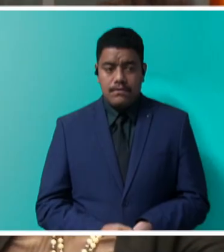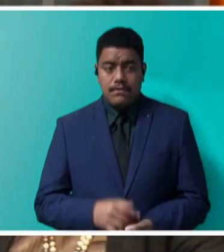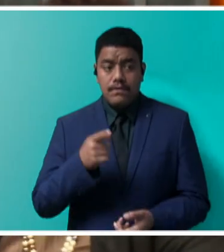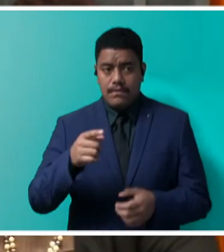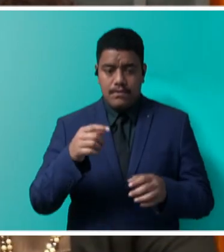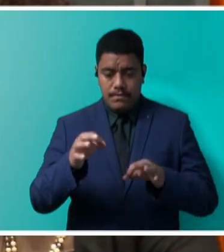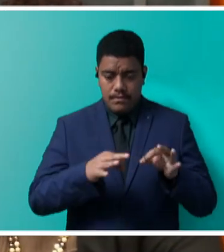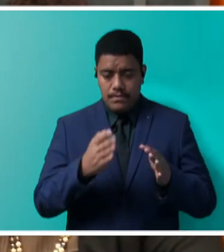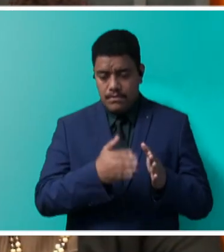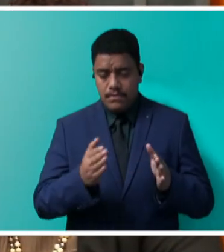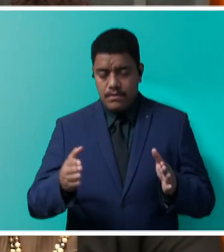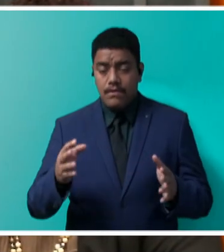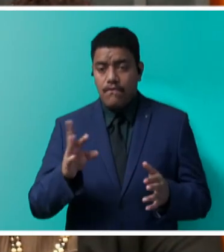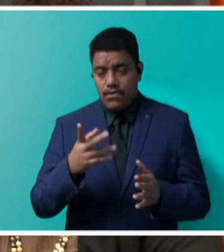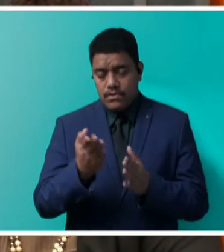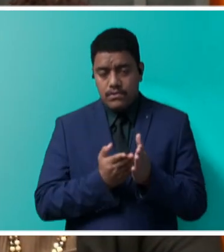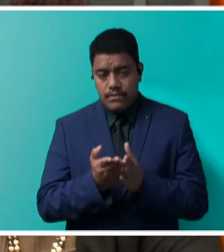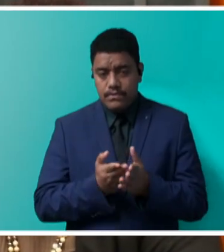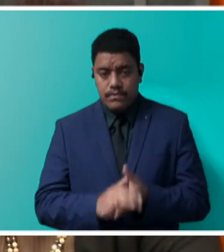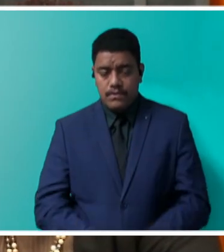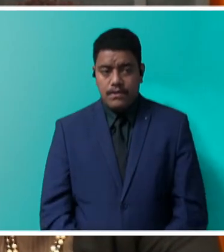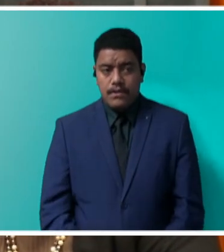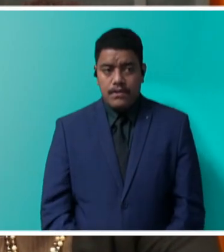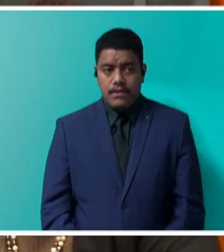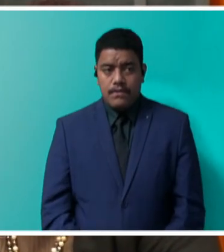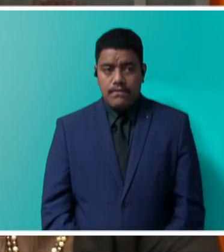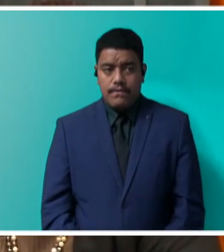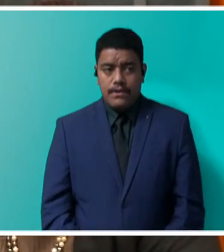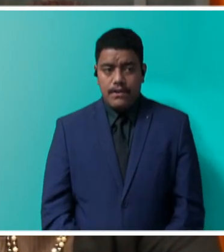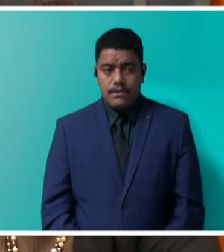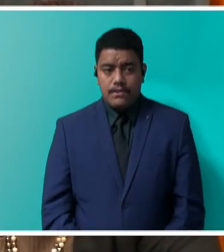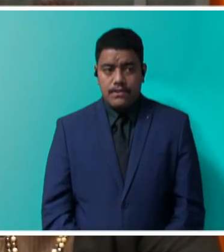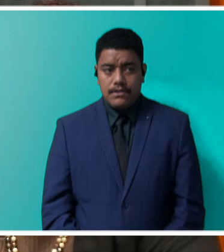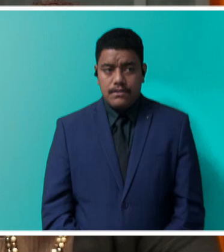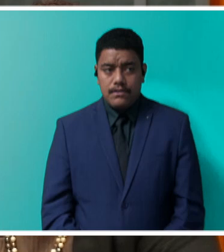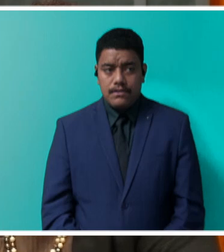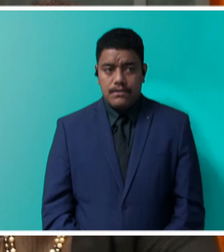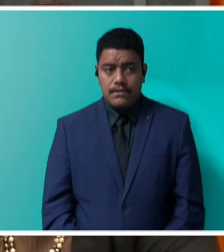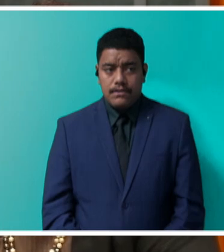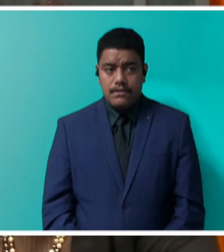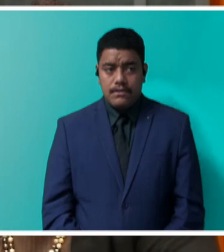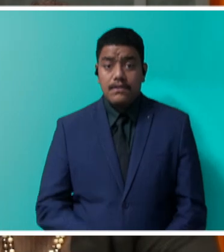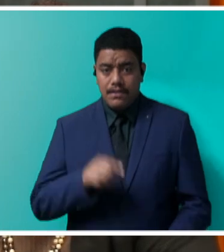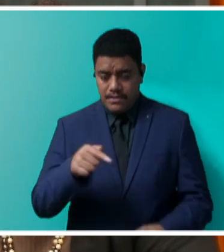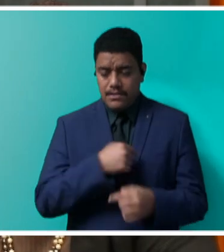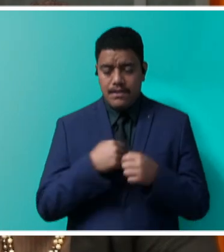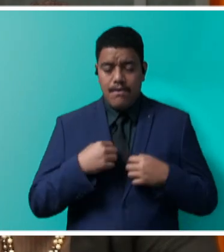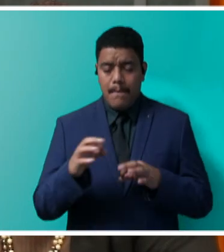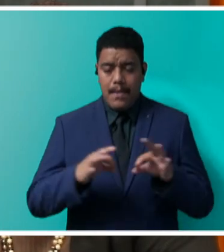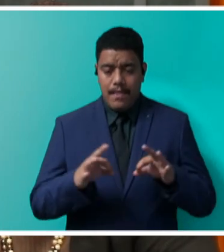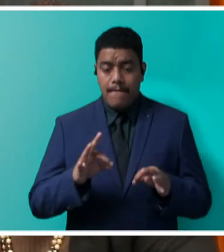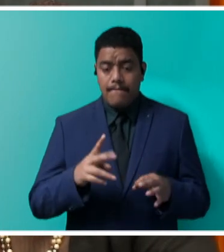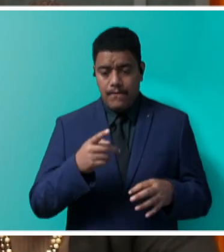of some of the services. So that is currently in the plan, and we will look forward to